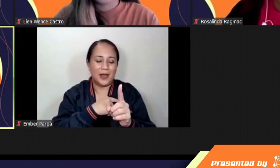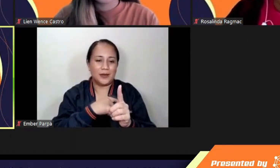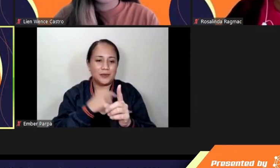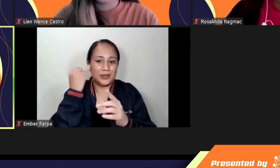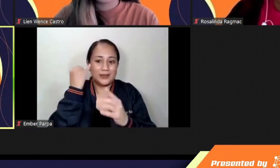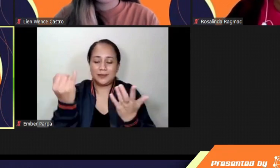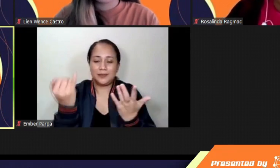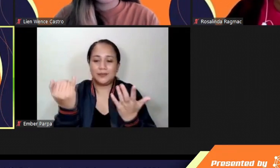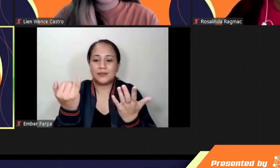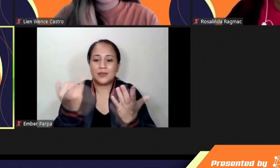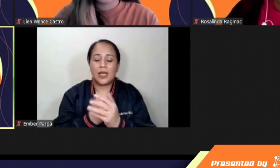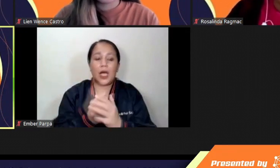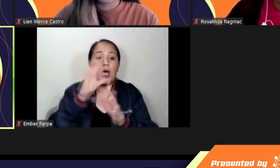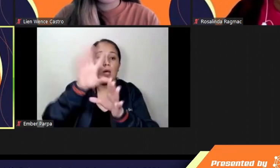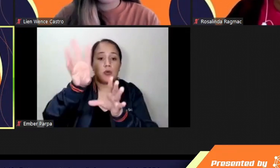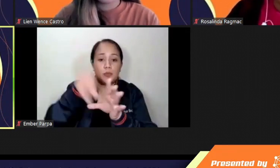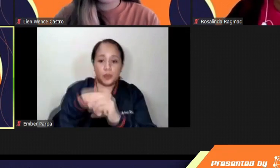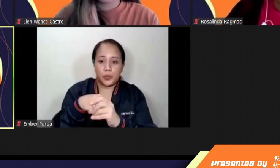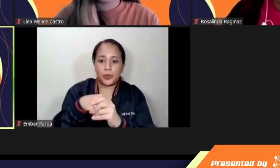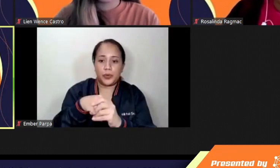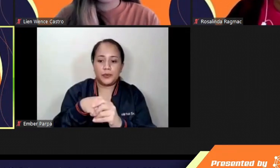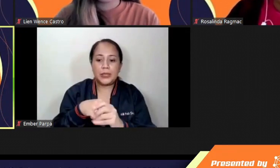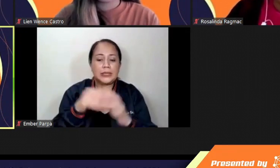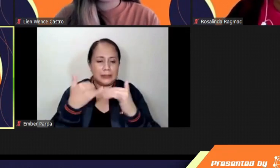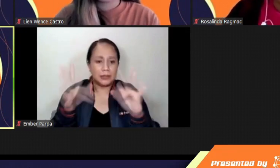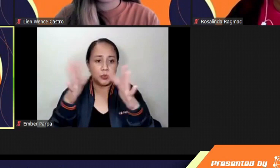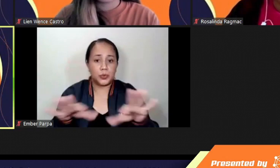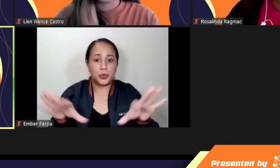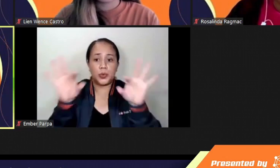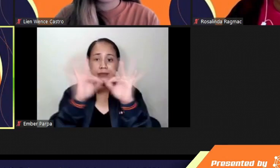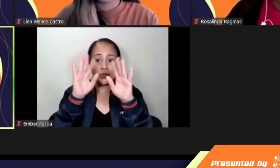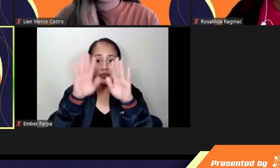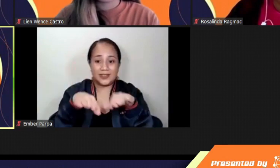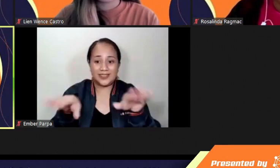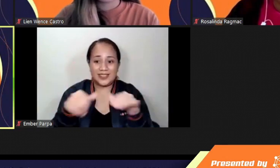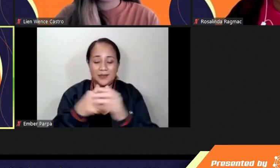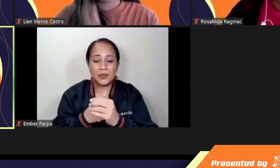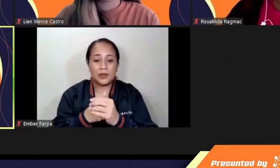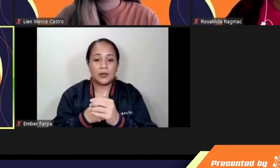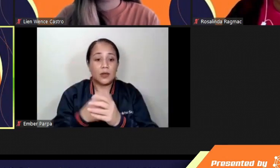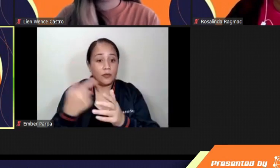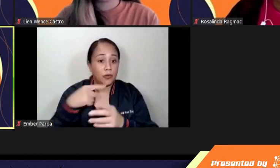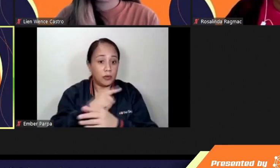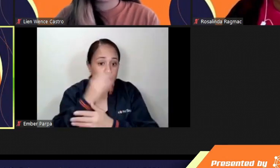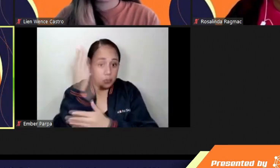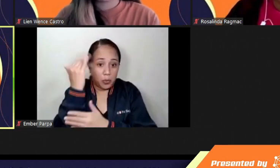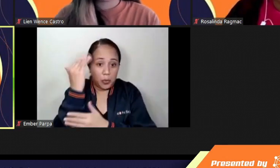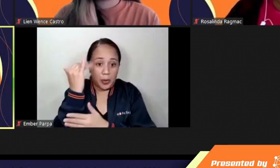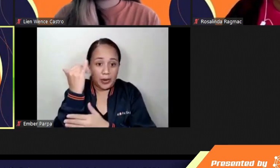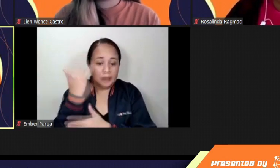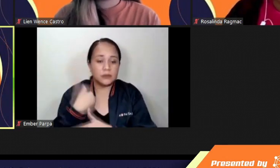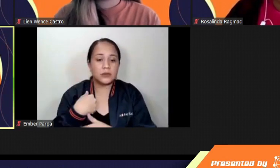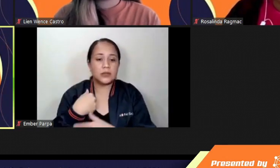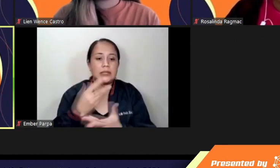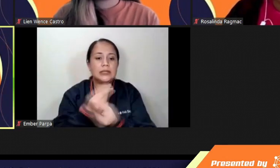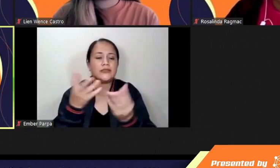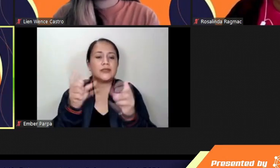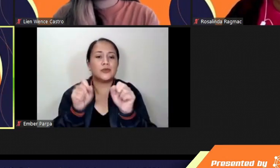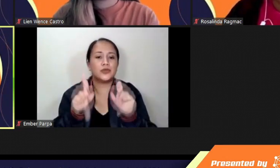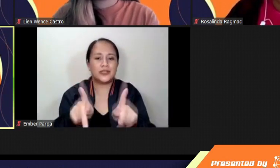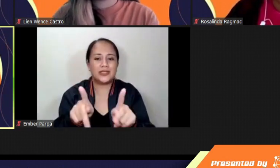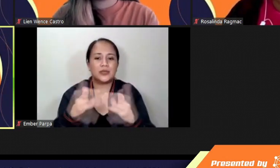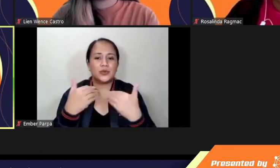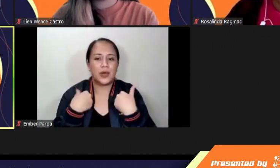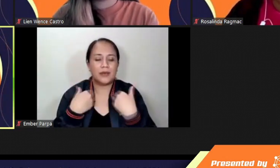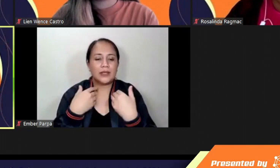our participation is also important for children, for us because it gives us an opportunity to have